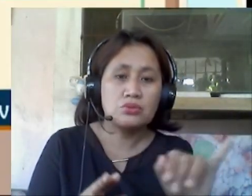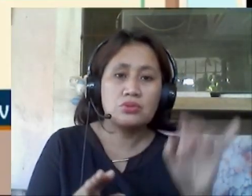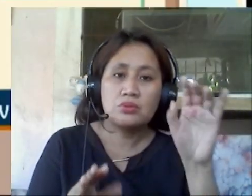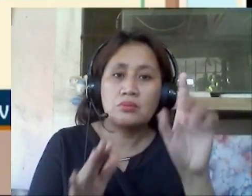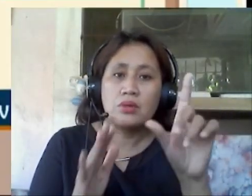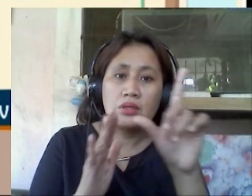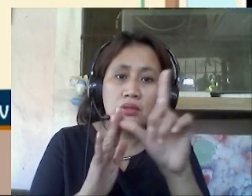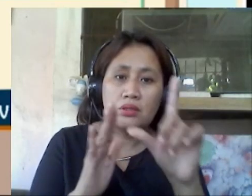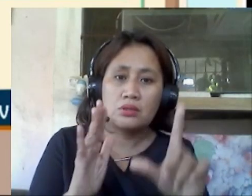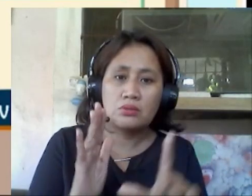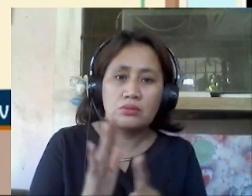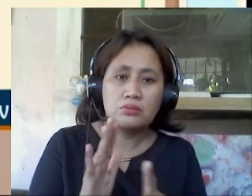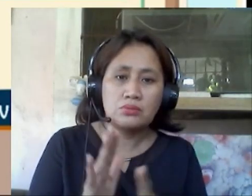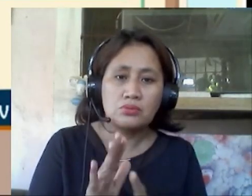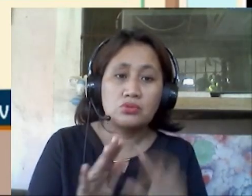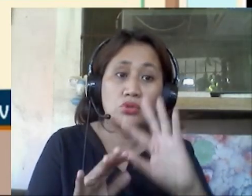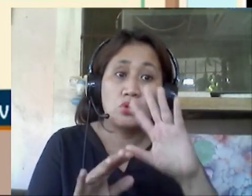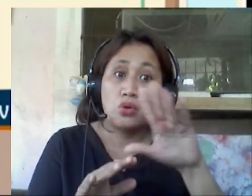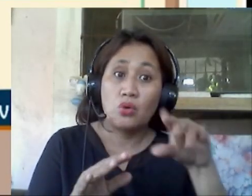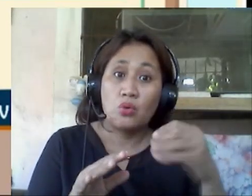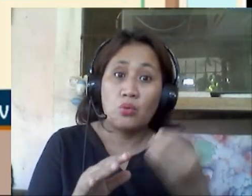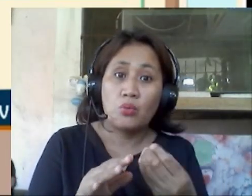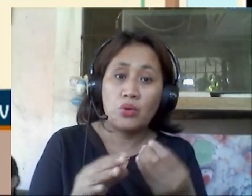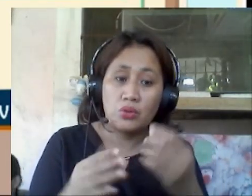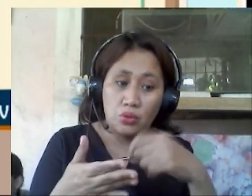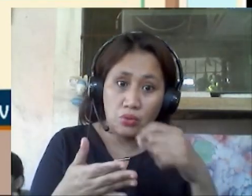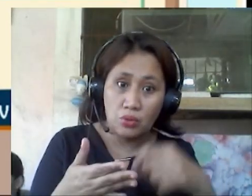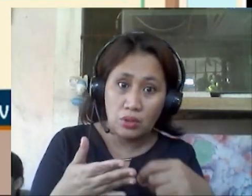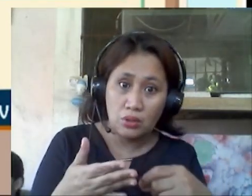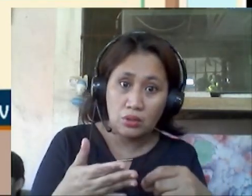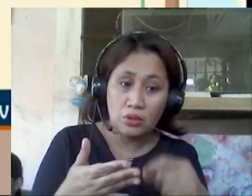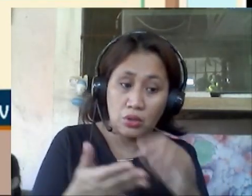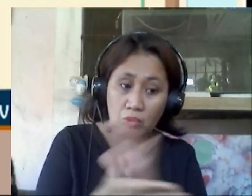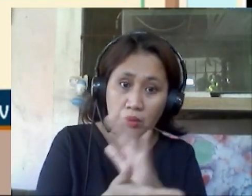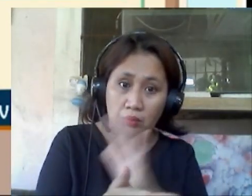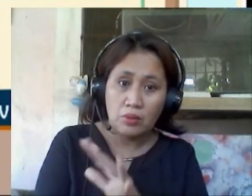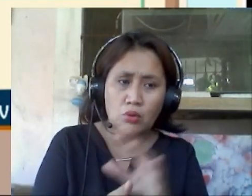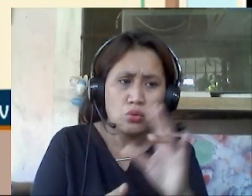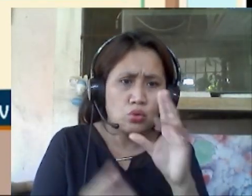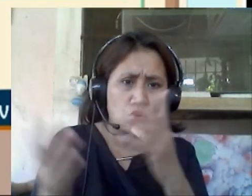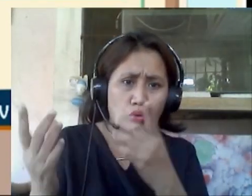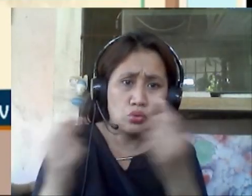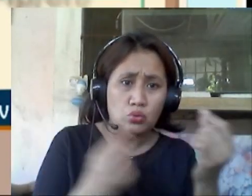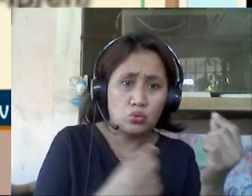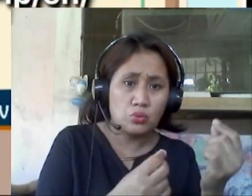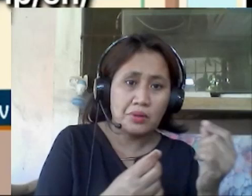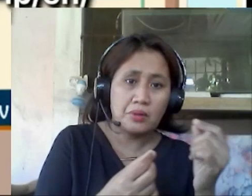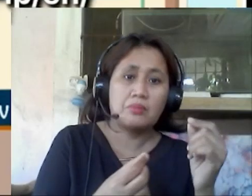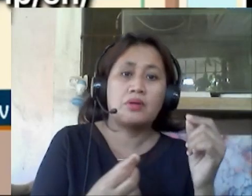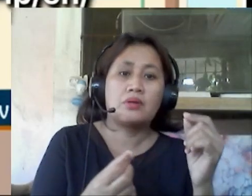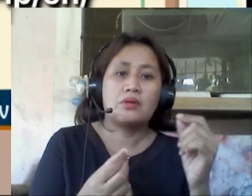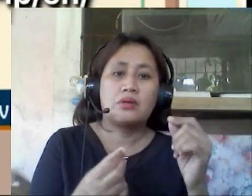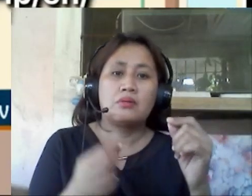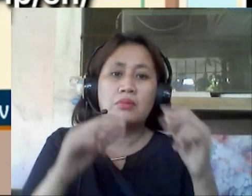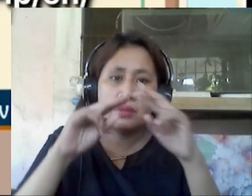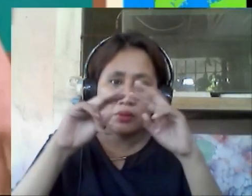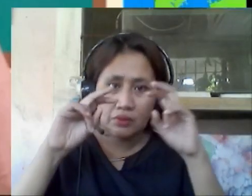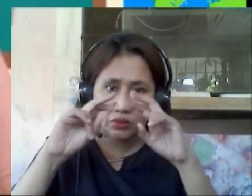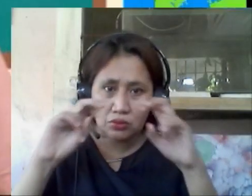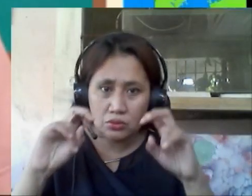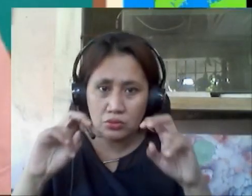You have to make sure that when you write your academic papers or do your research that you cite or list your